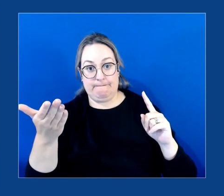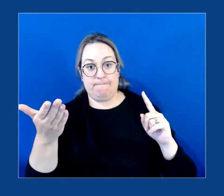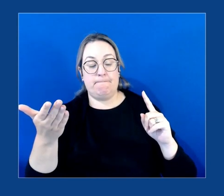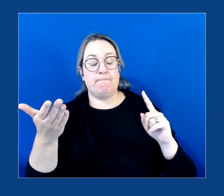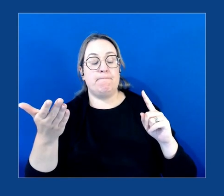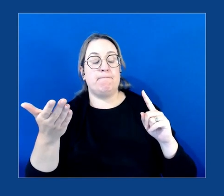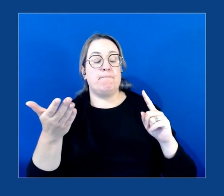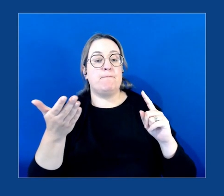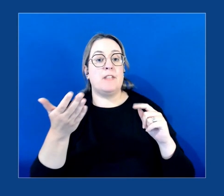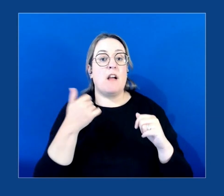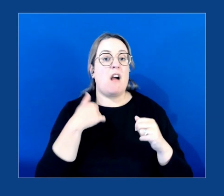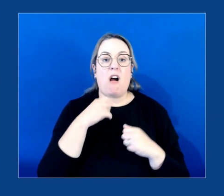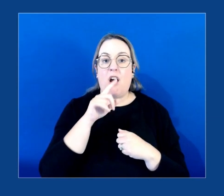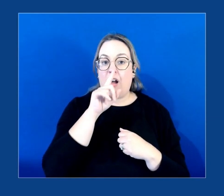with a